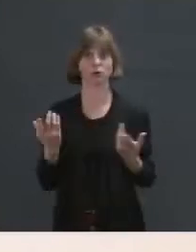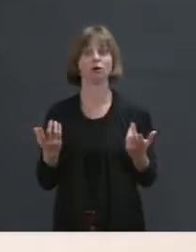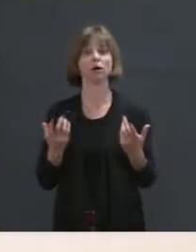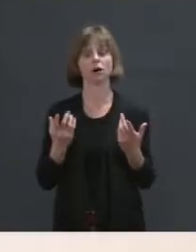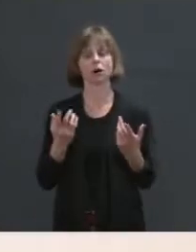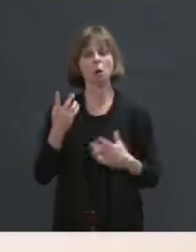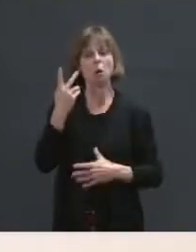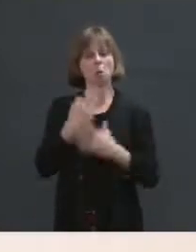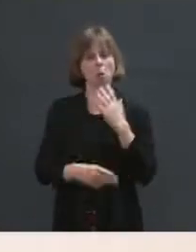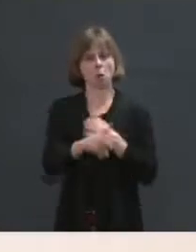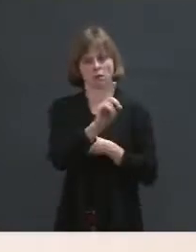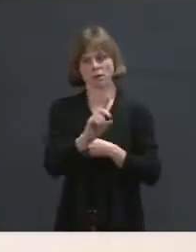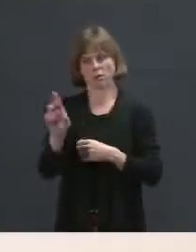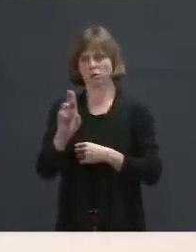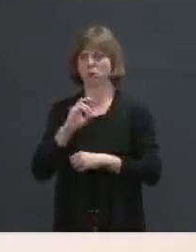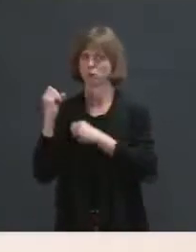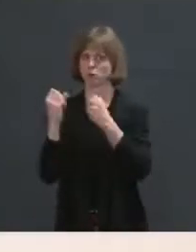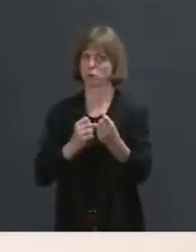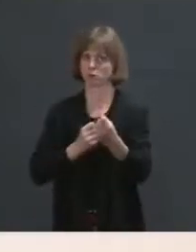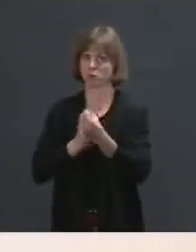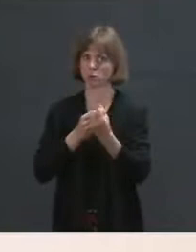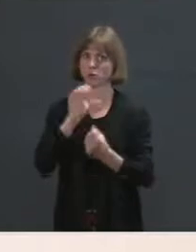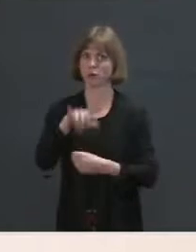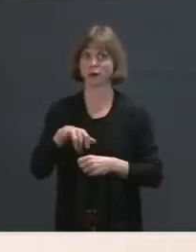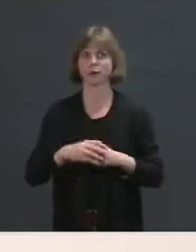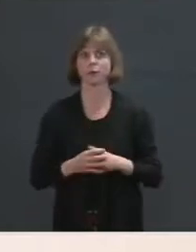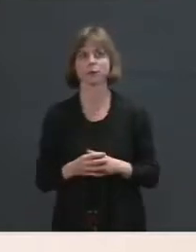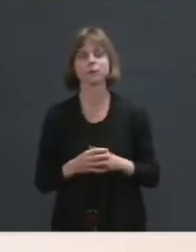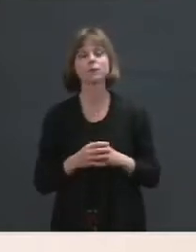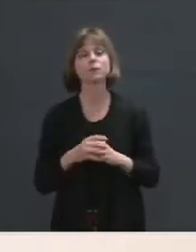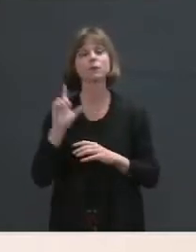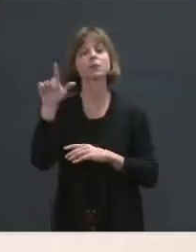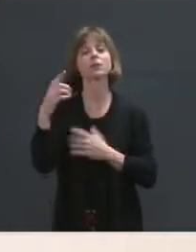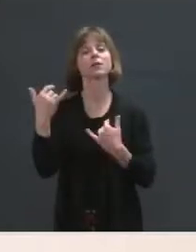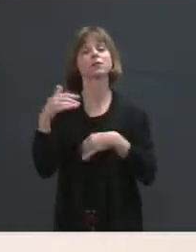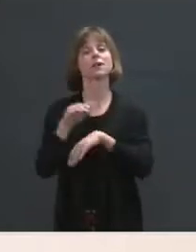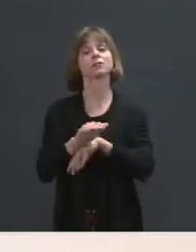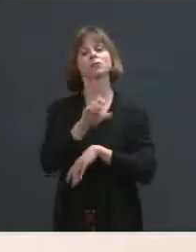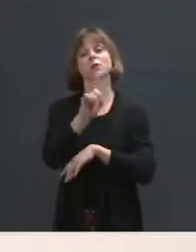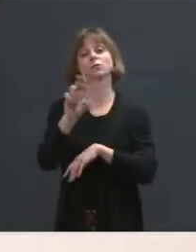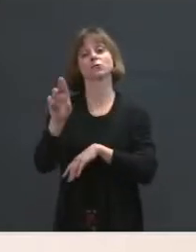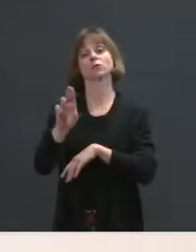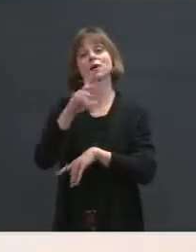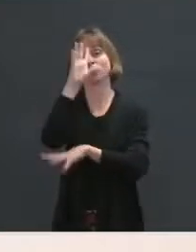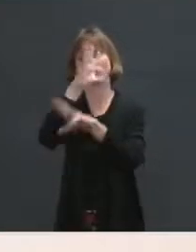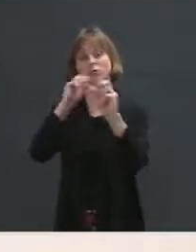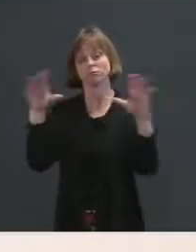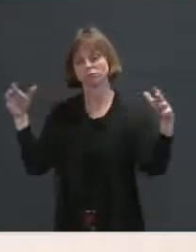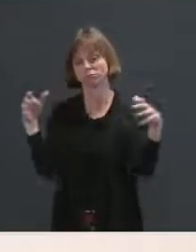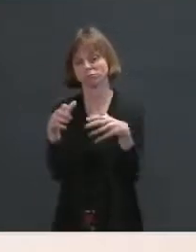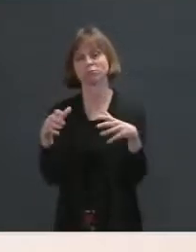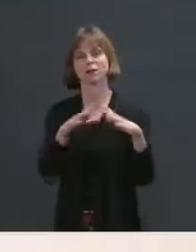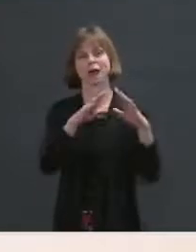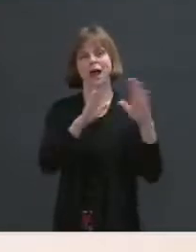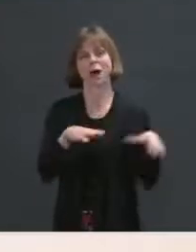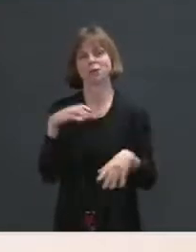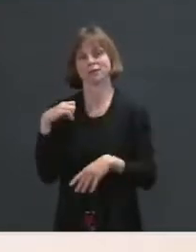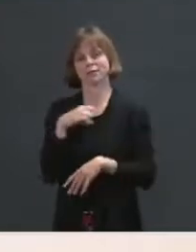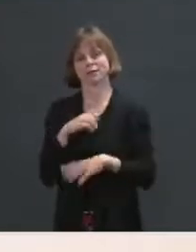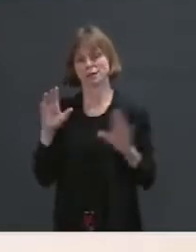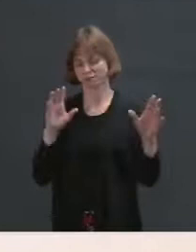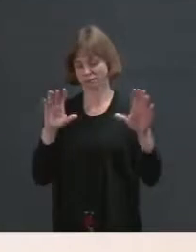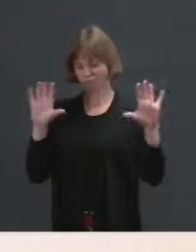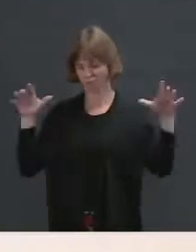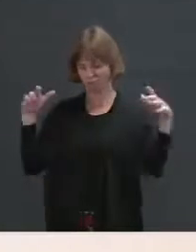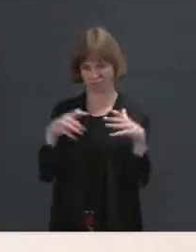bipartisan support, and later this afternoon, the President will meet with a bipartisan group of House and Senate members to discuss supply chain resilience and the